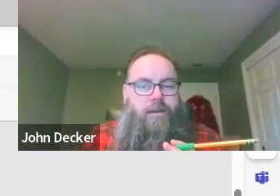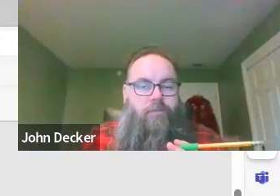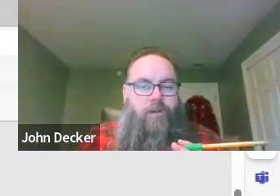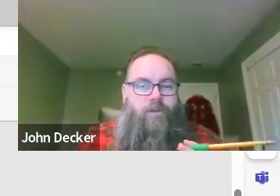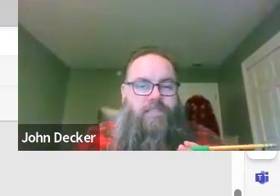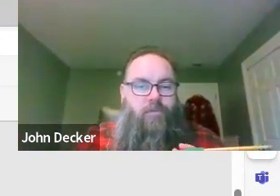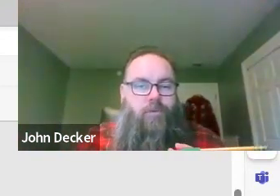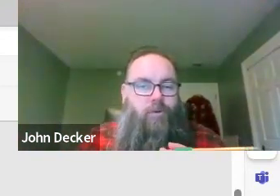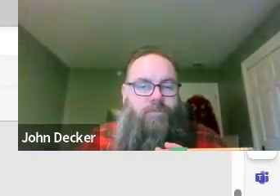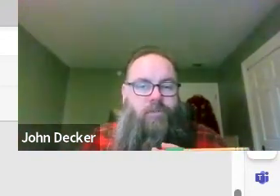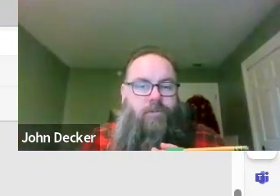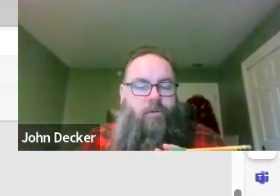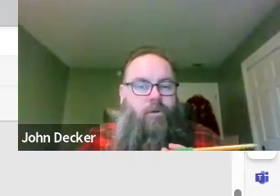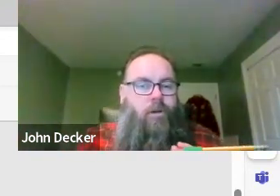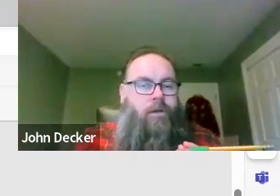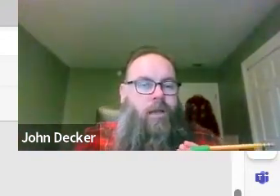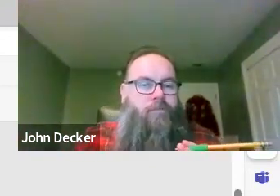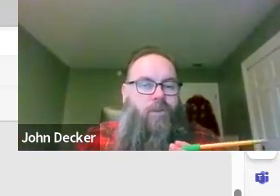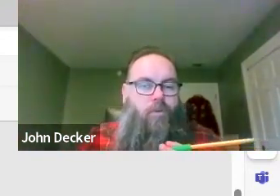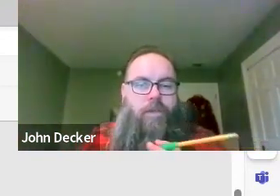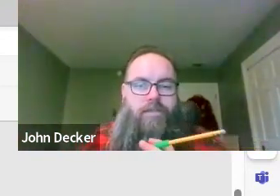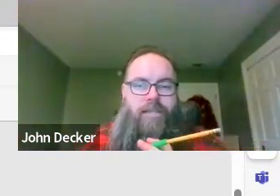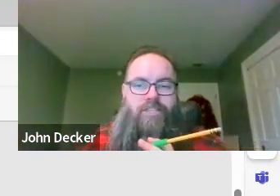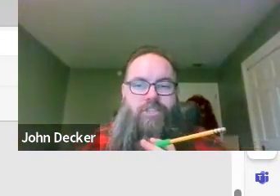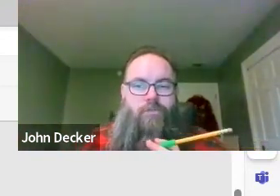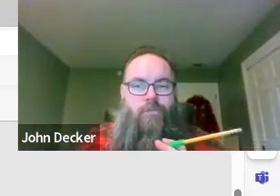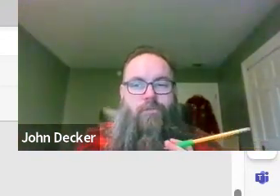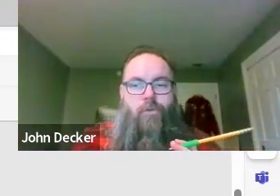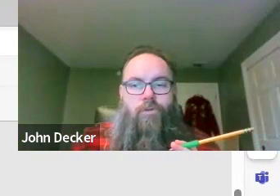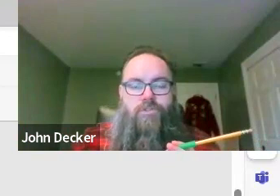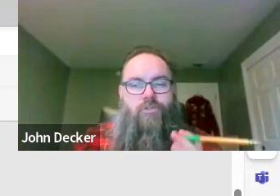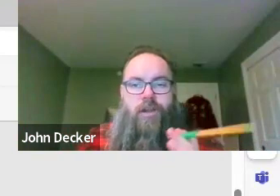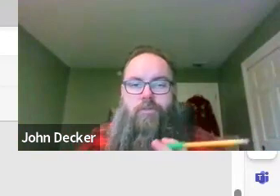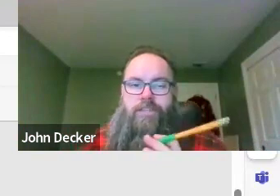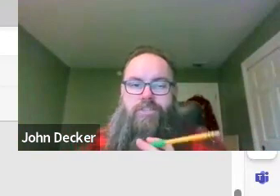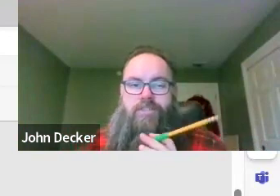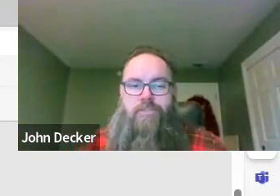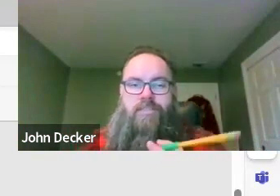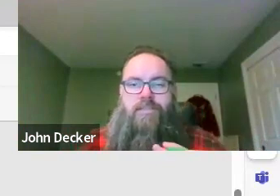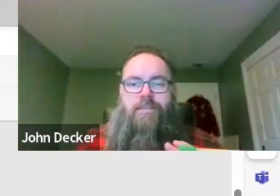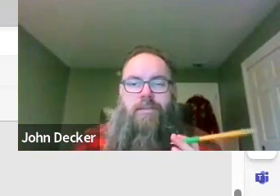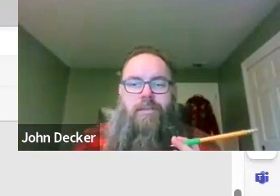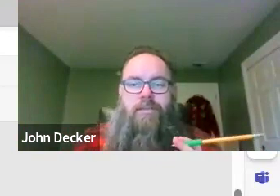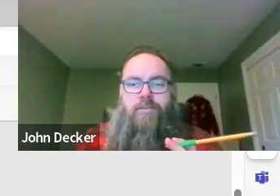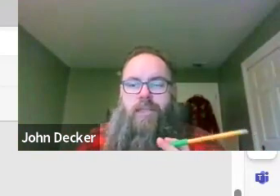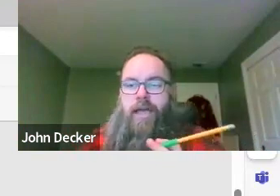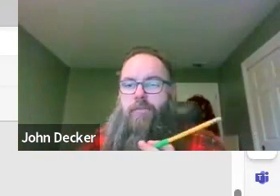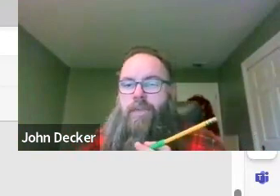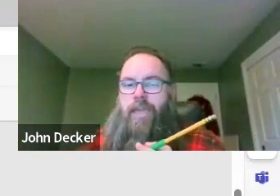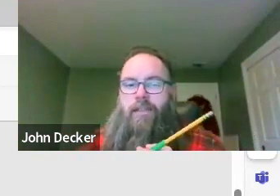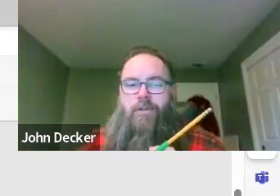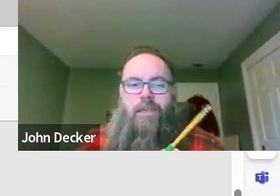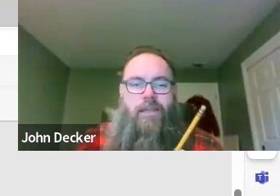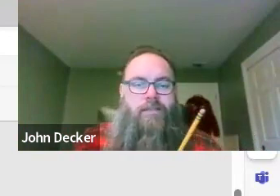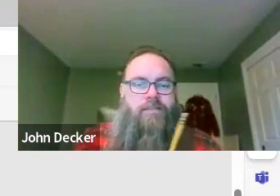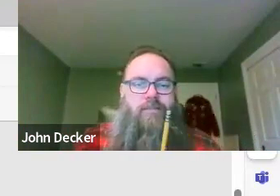an idea of a request for proposal or a vendor orientation for social recreation services so that